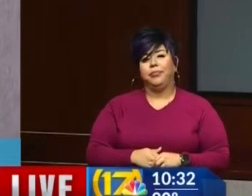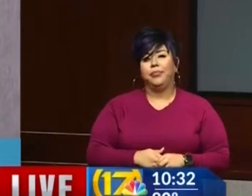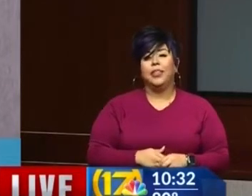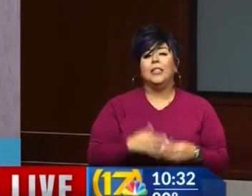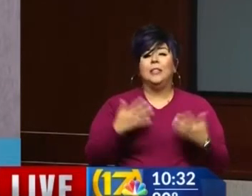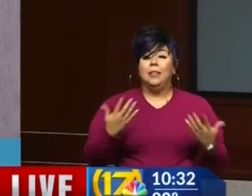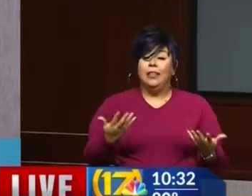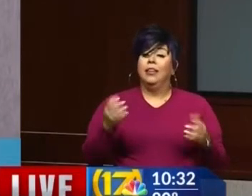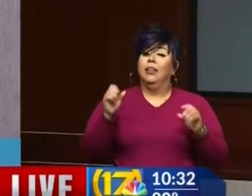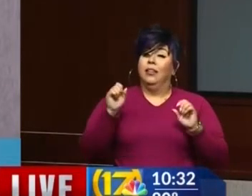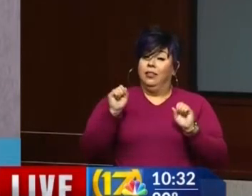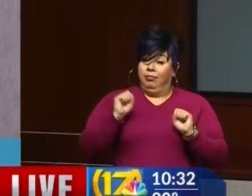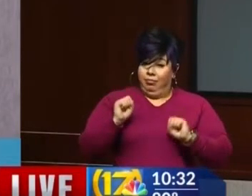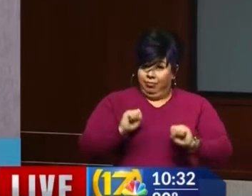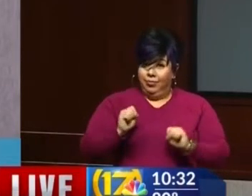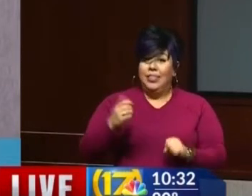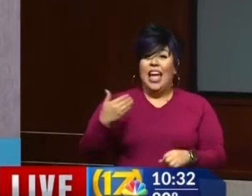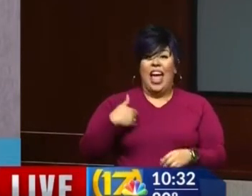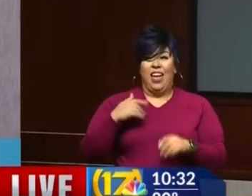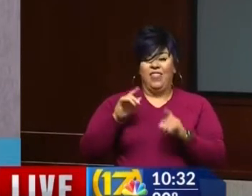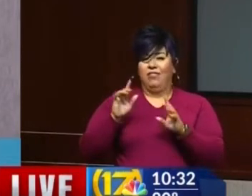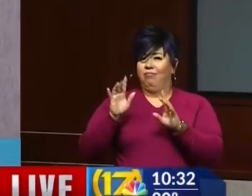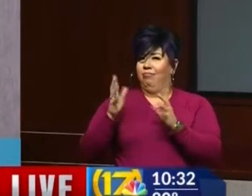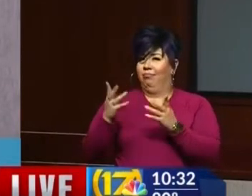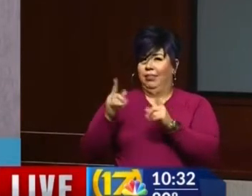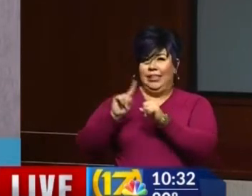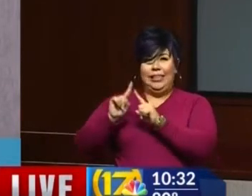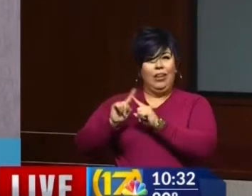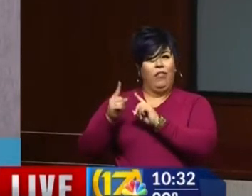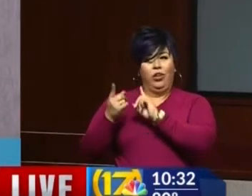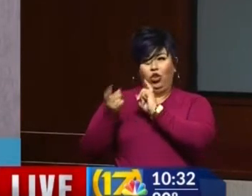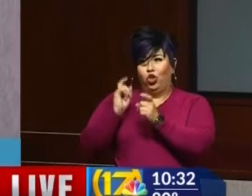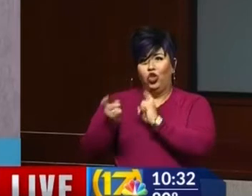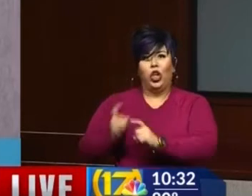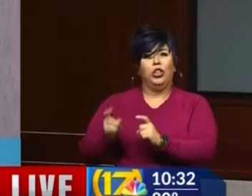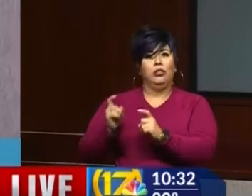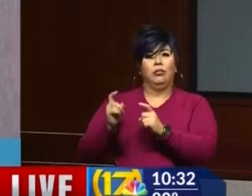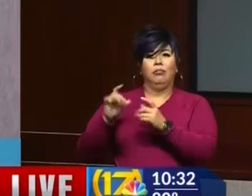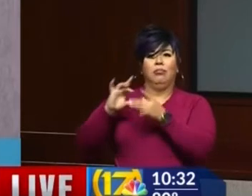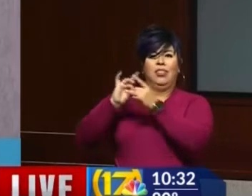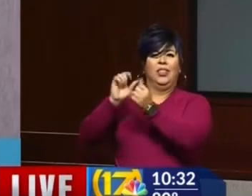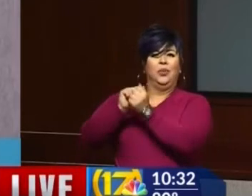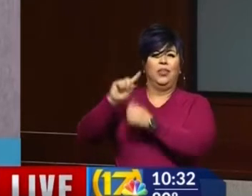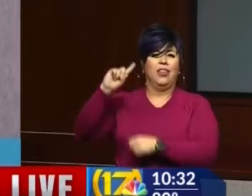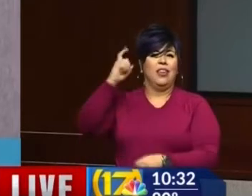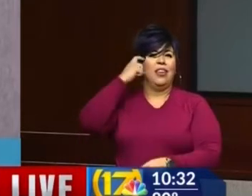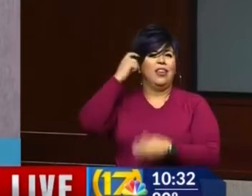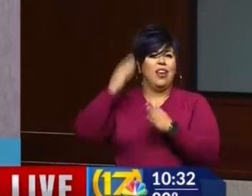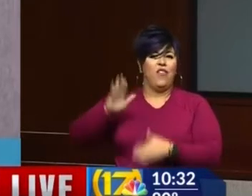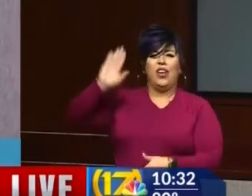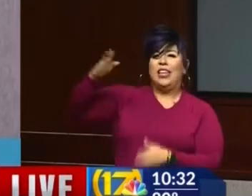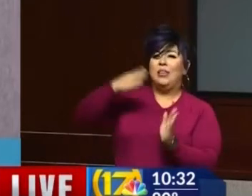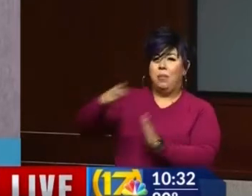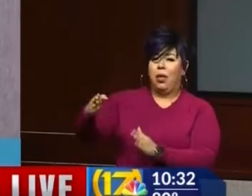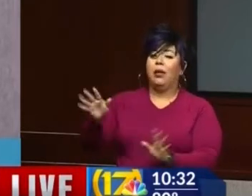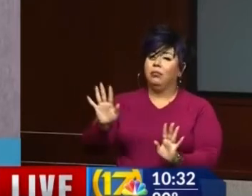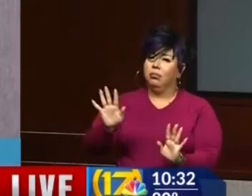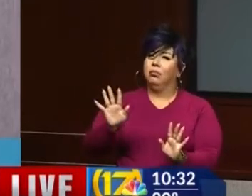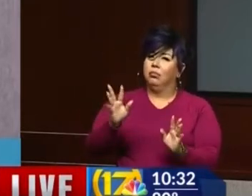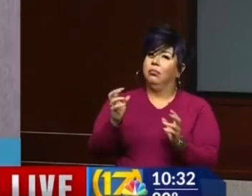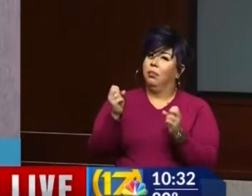various changes that have been made subsequent to the governor's announcement of his plan on the 28th, there have been several